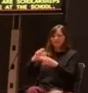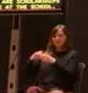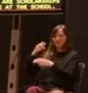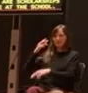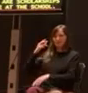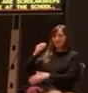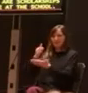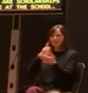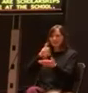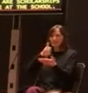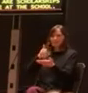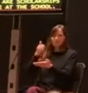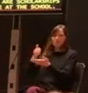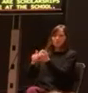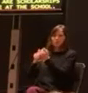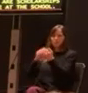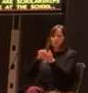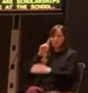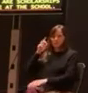Dr. Homer Harris